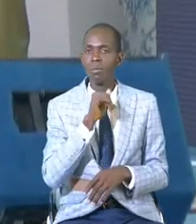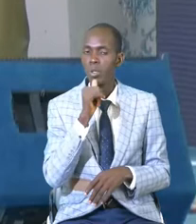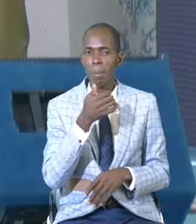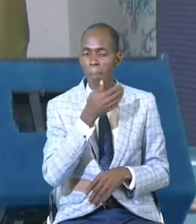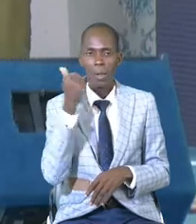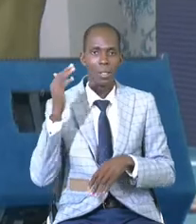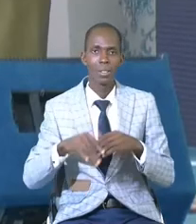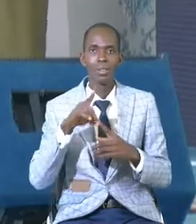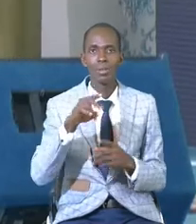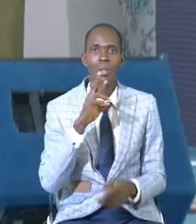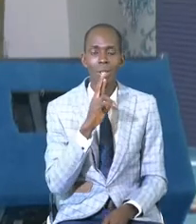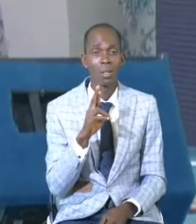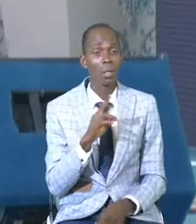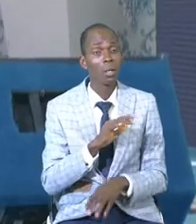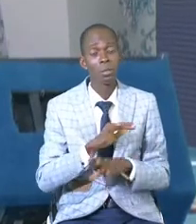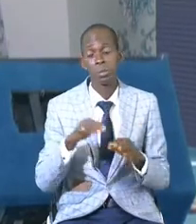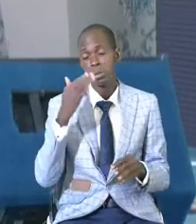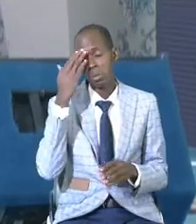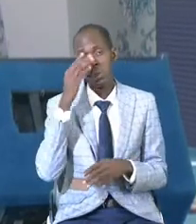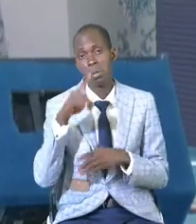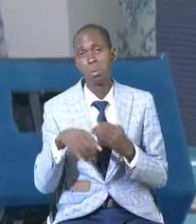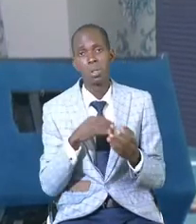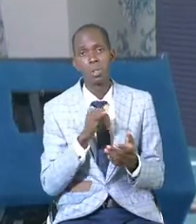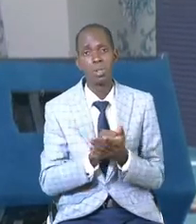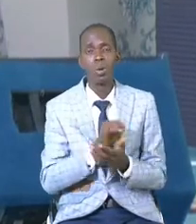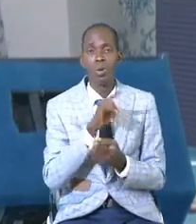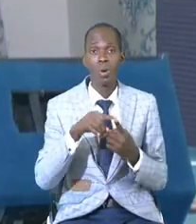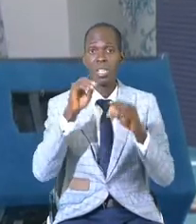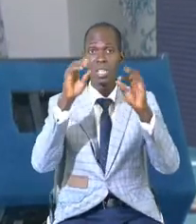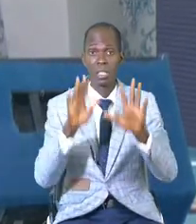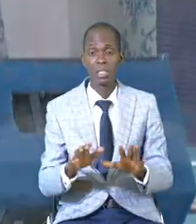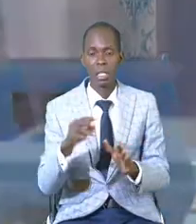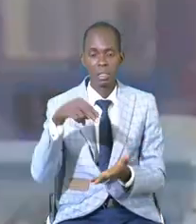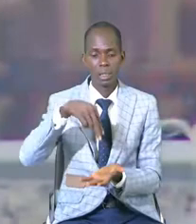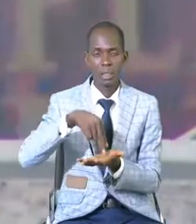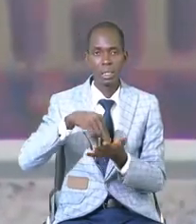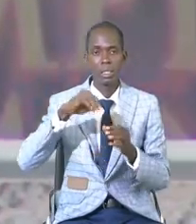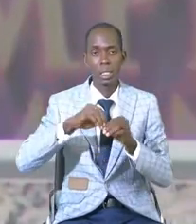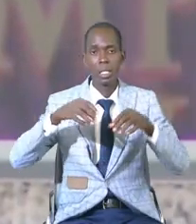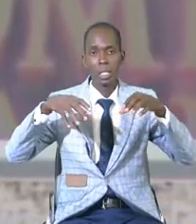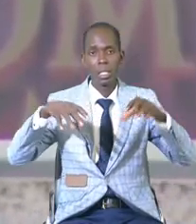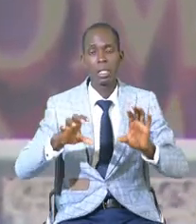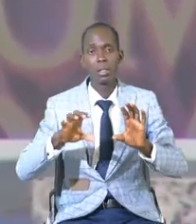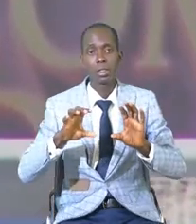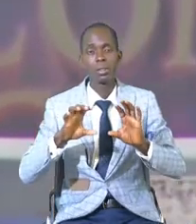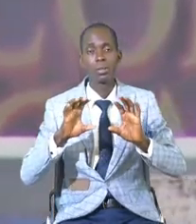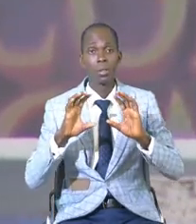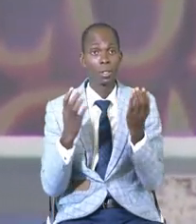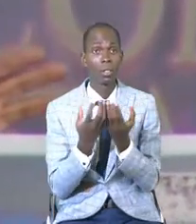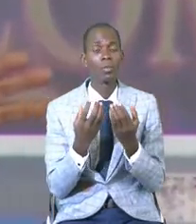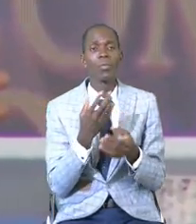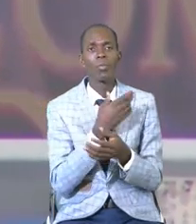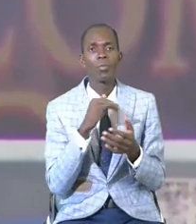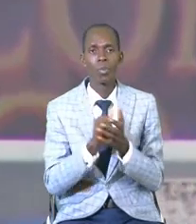are. I don't know about that. What if a teacher comes before his class and then he wants to teach those